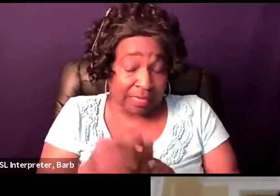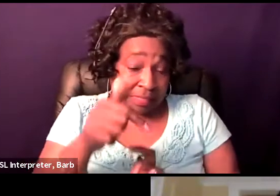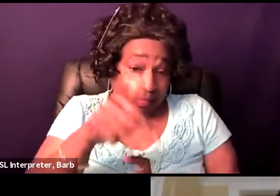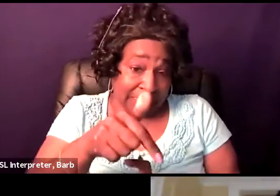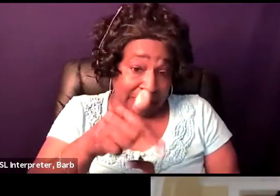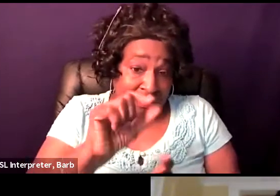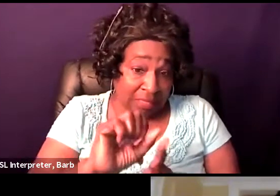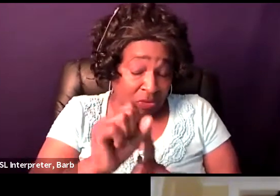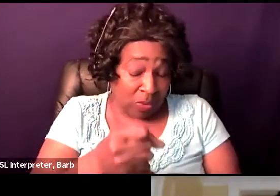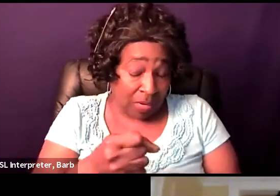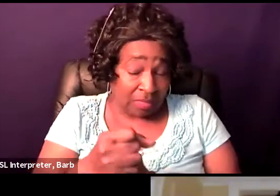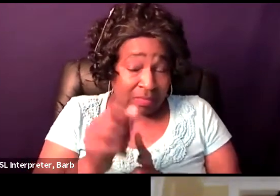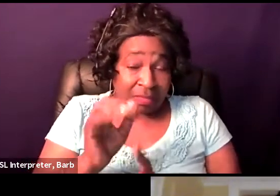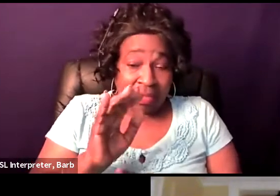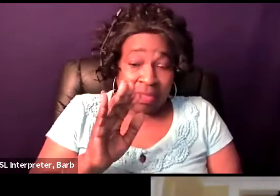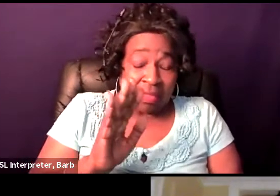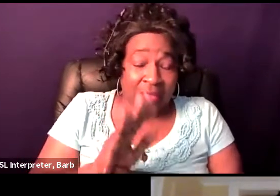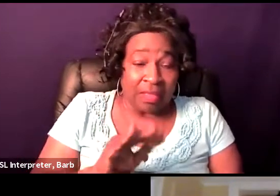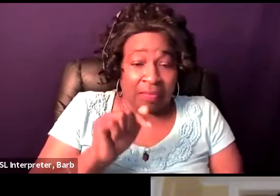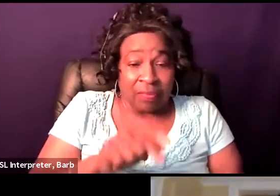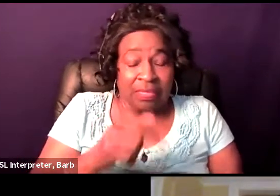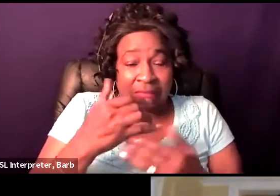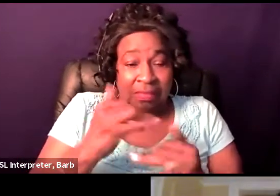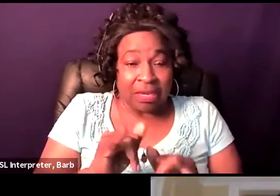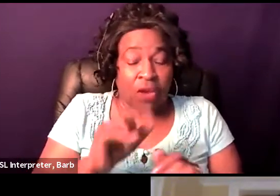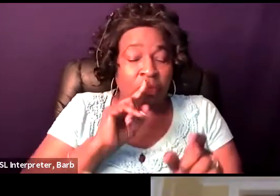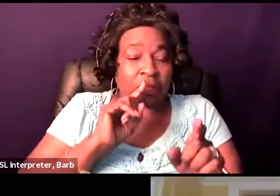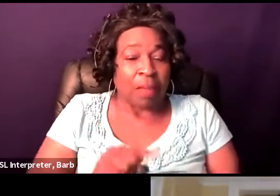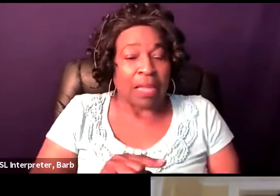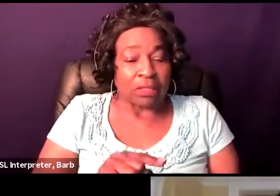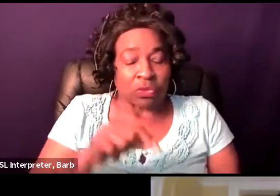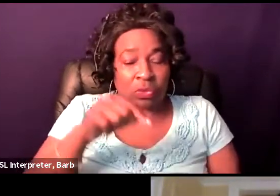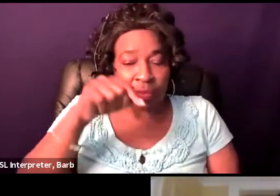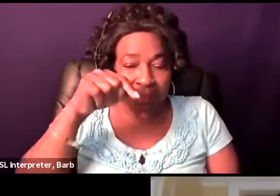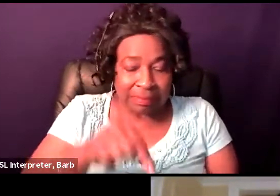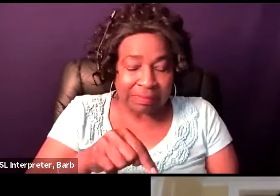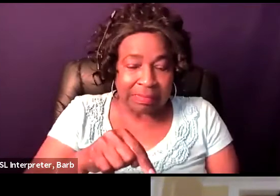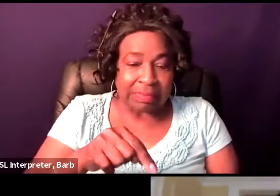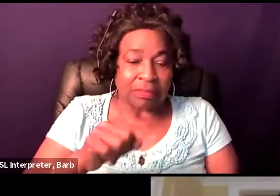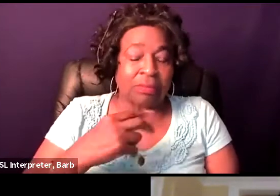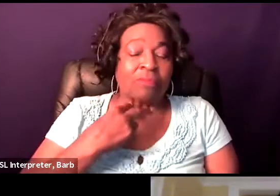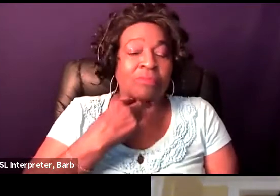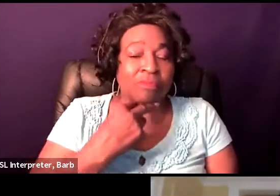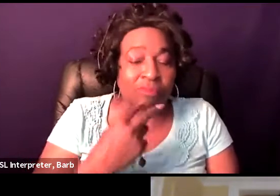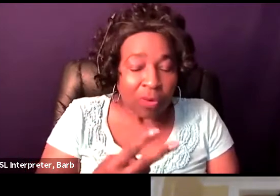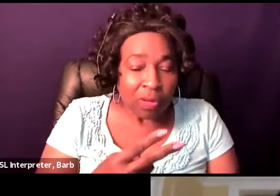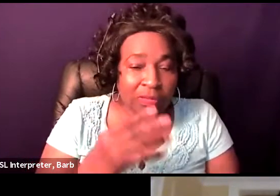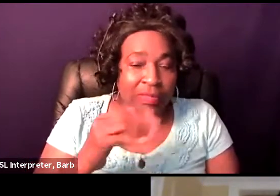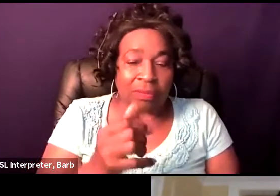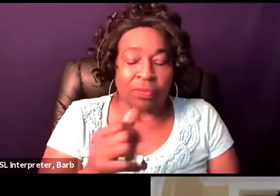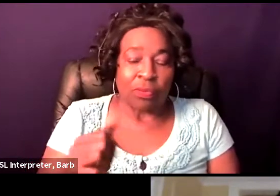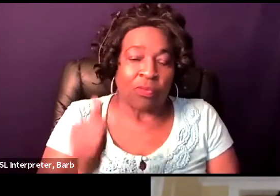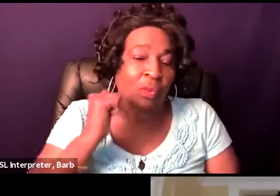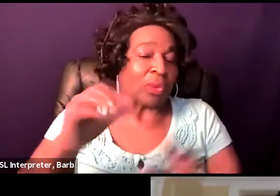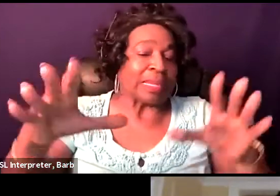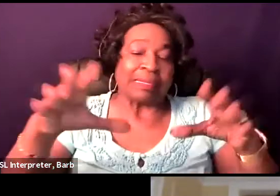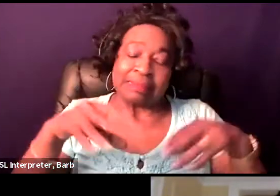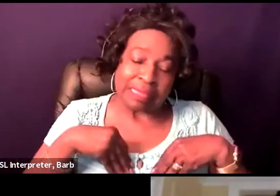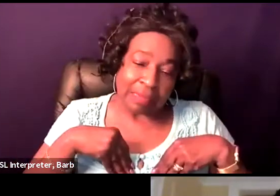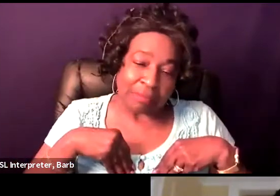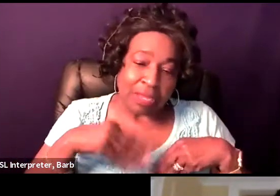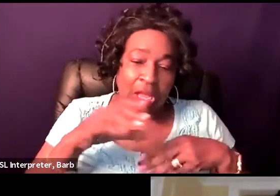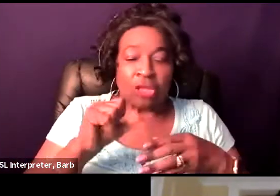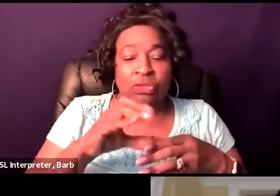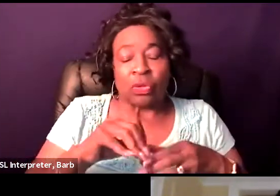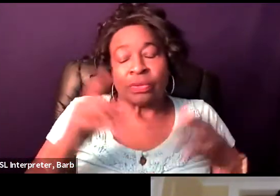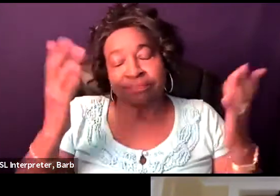quo, they're still responding to a context that is going to push back against that. And so he ends up